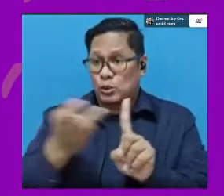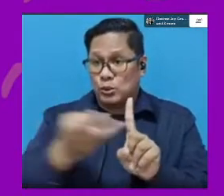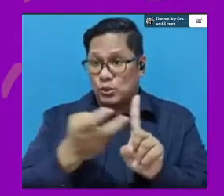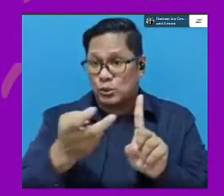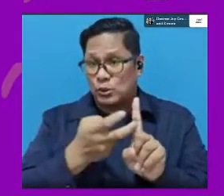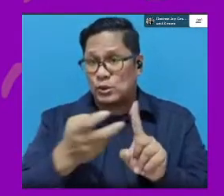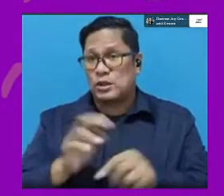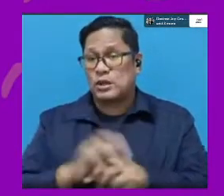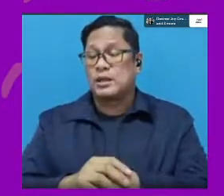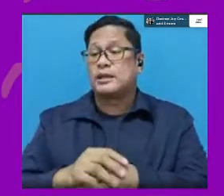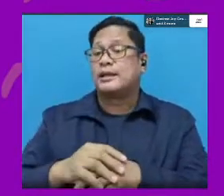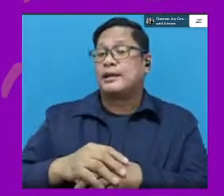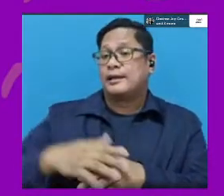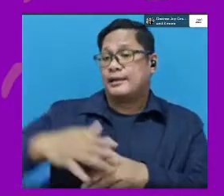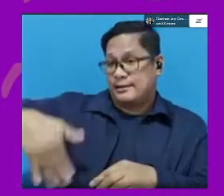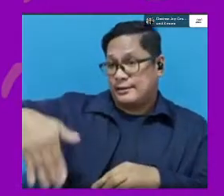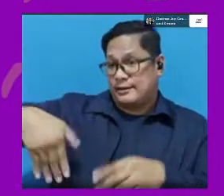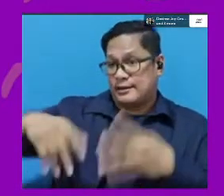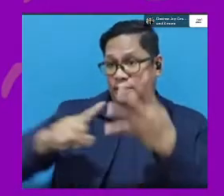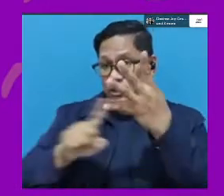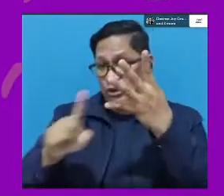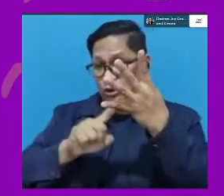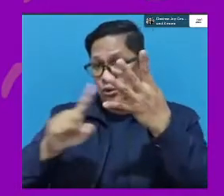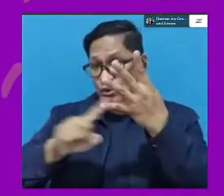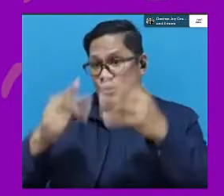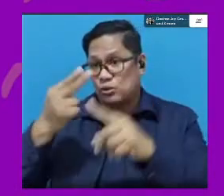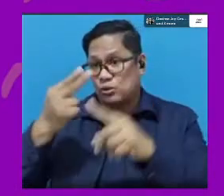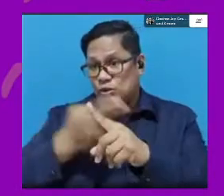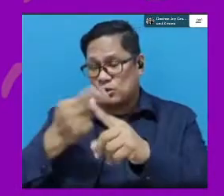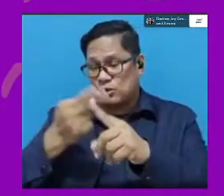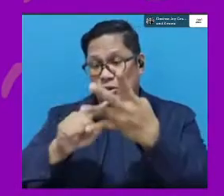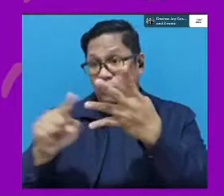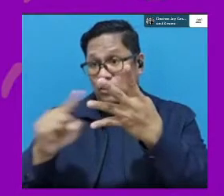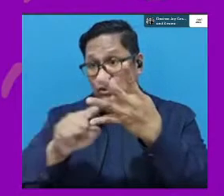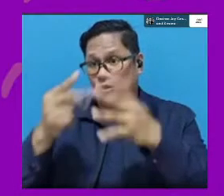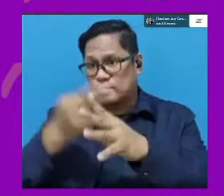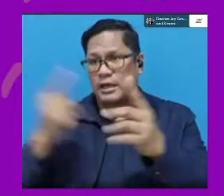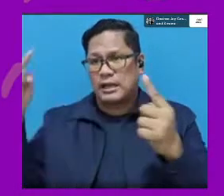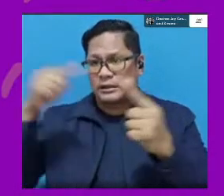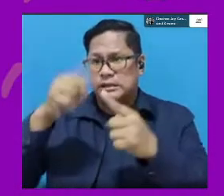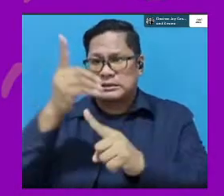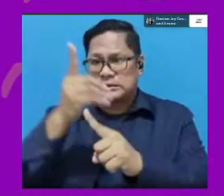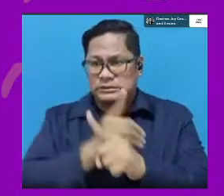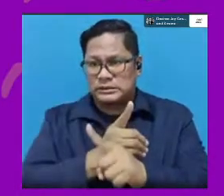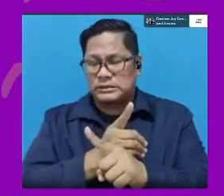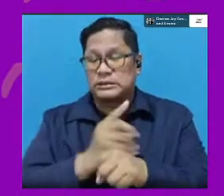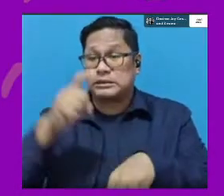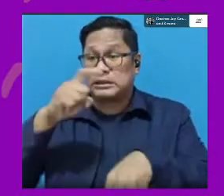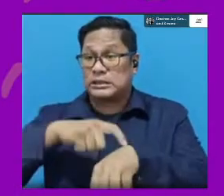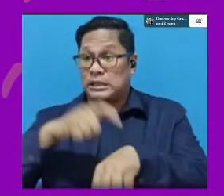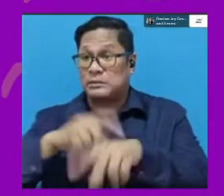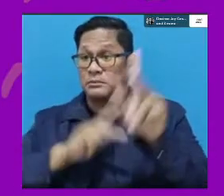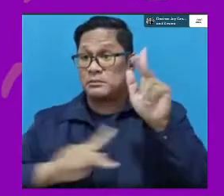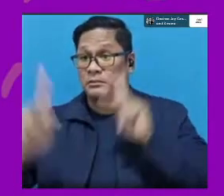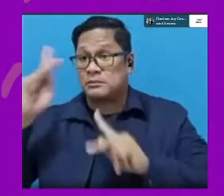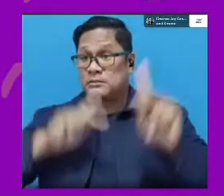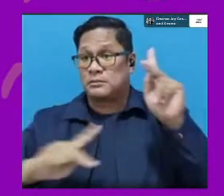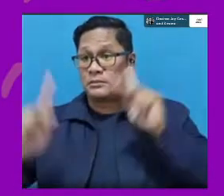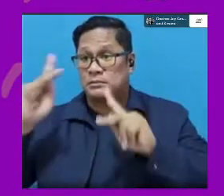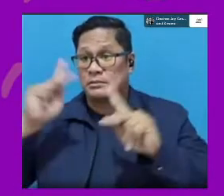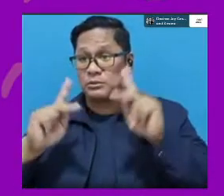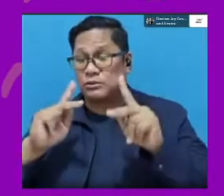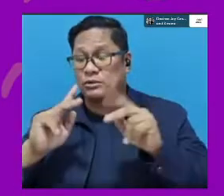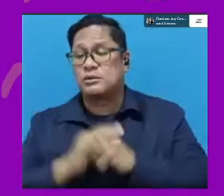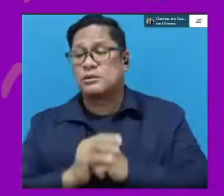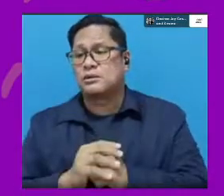late November or mid-November until December. This was a time when people began to